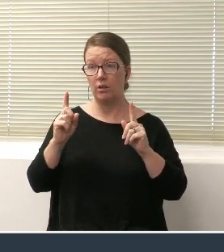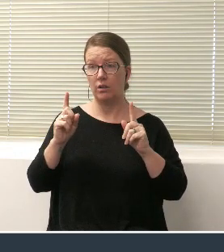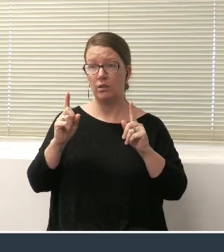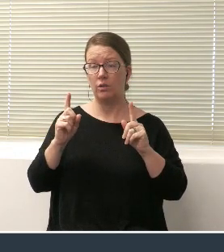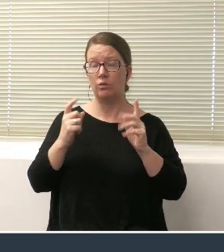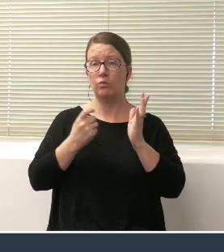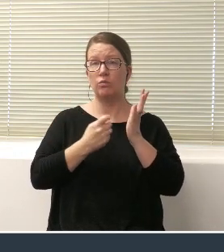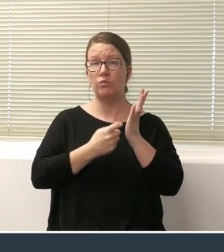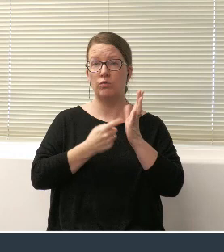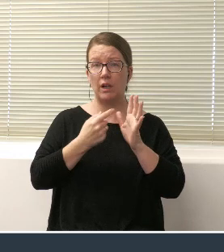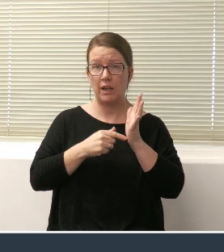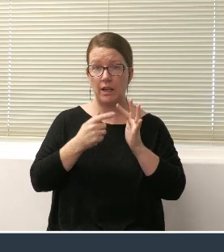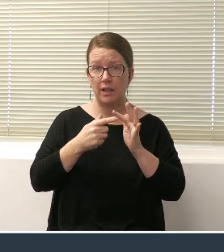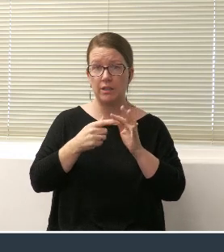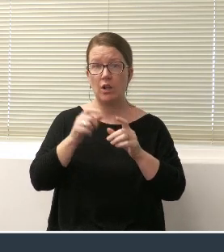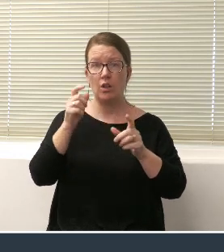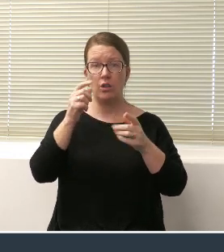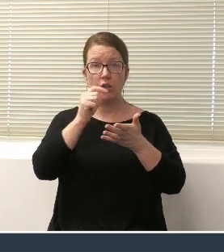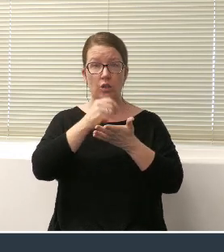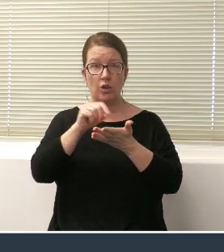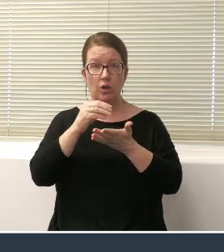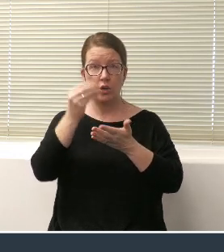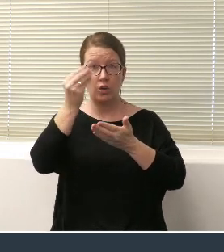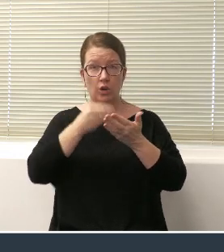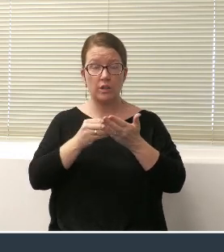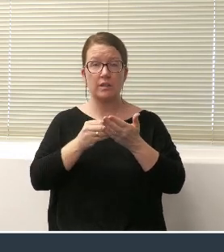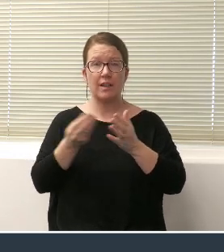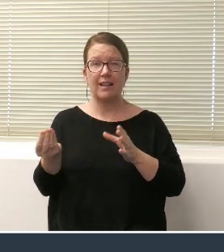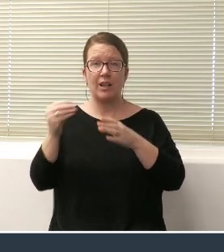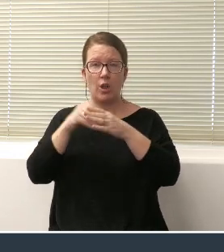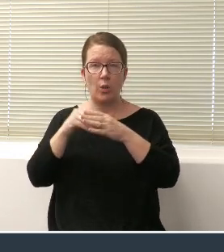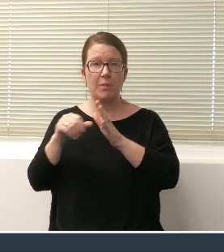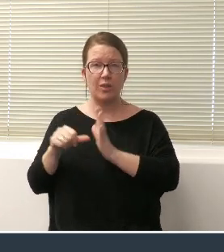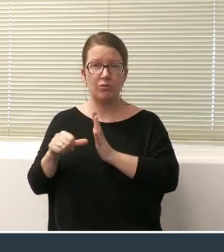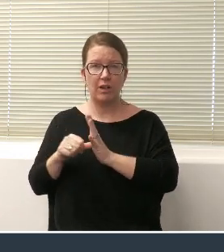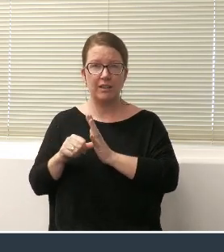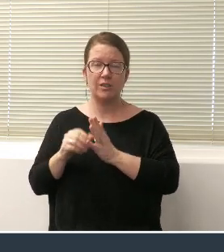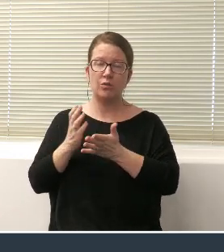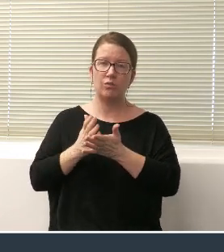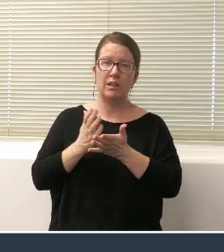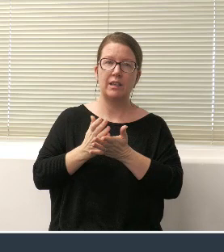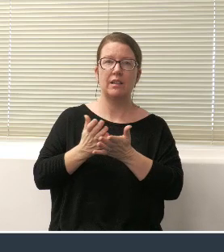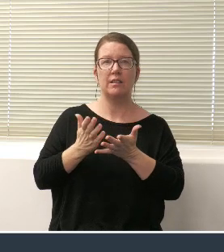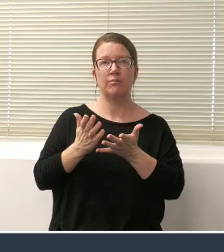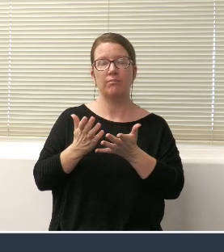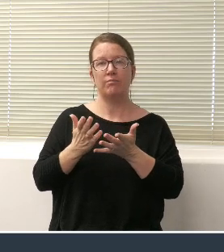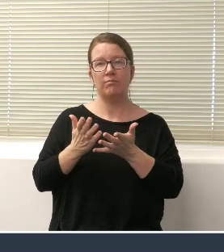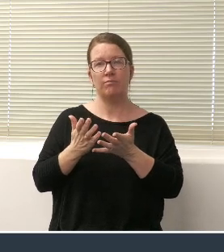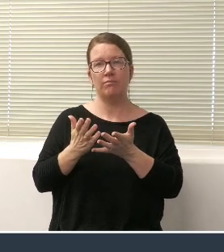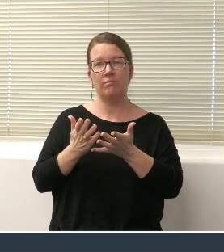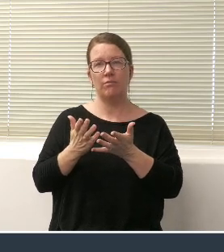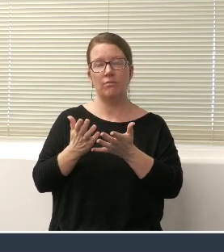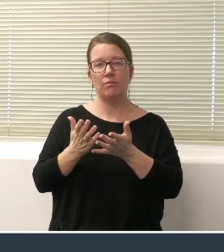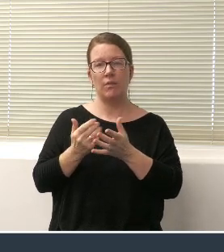for most of these costs or to push them back to the general rate. So in terms of need, I